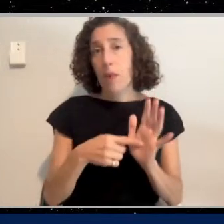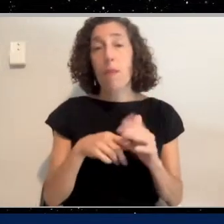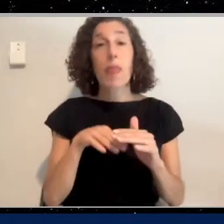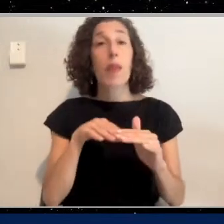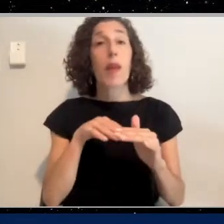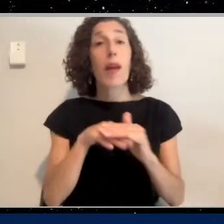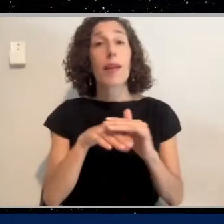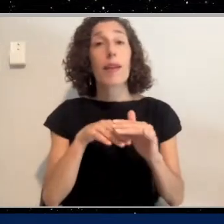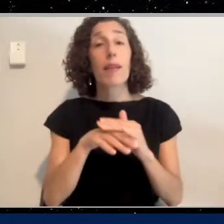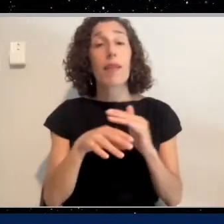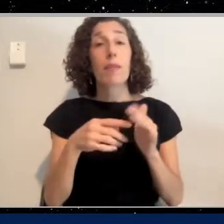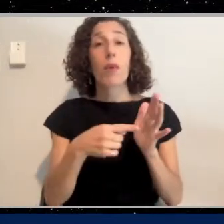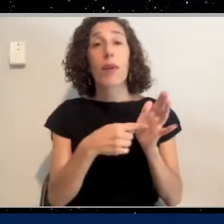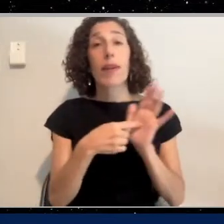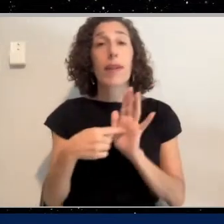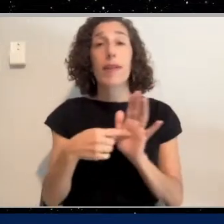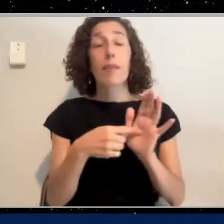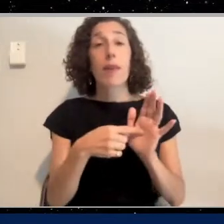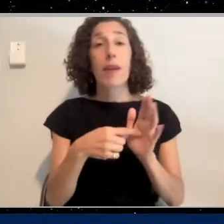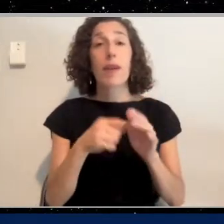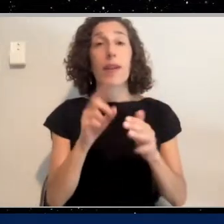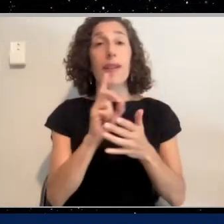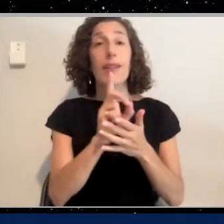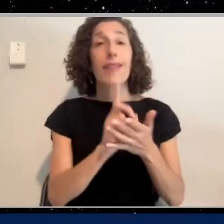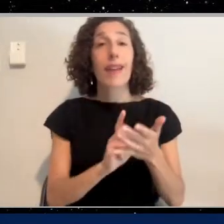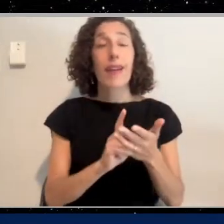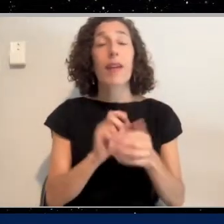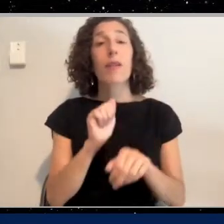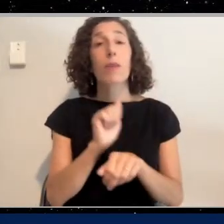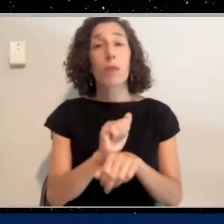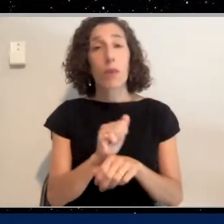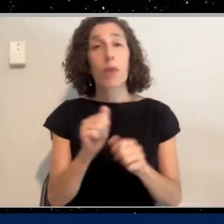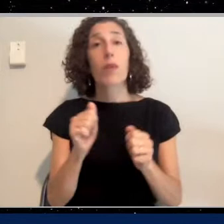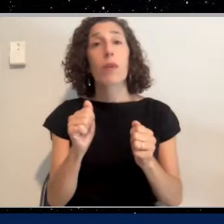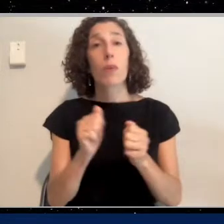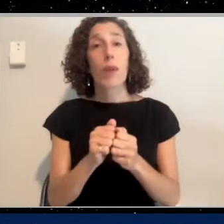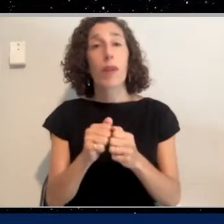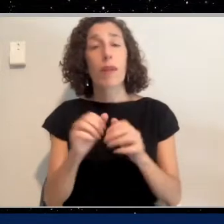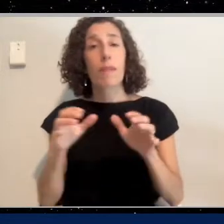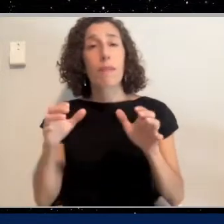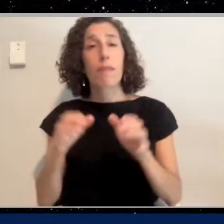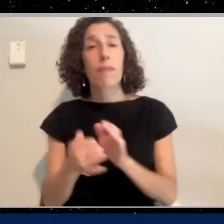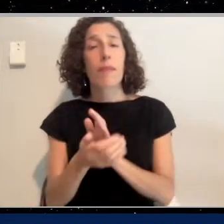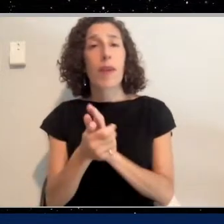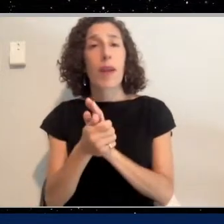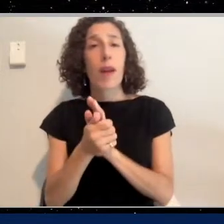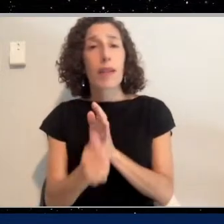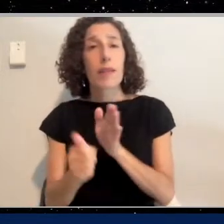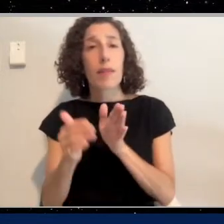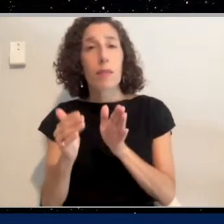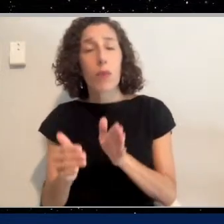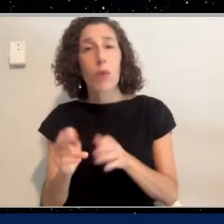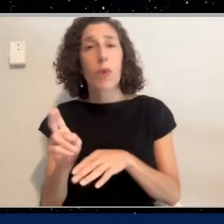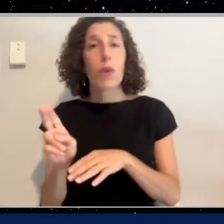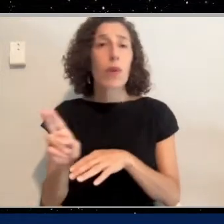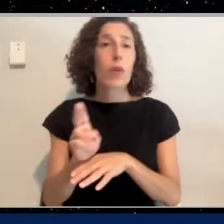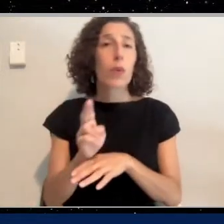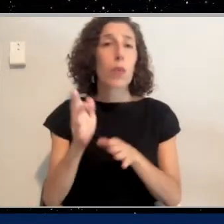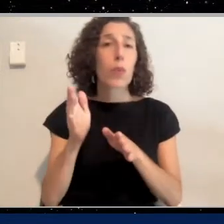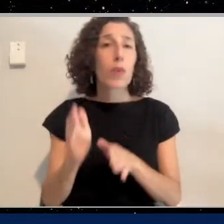team, our council, and user experts, some of whom we recruit through our